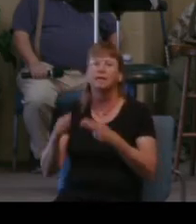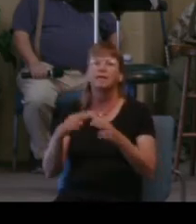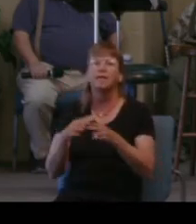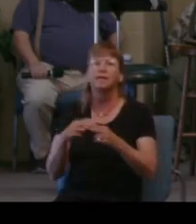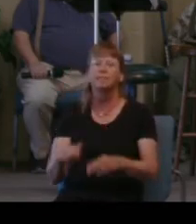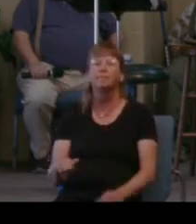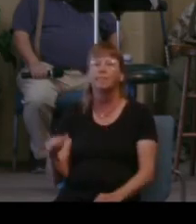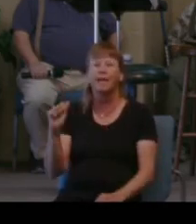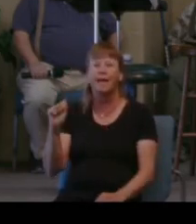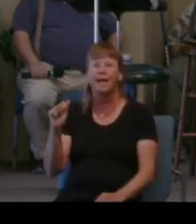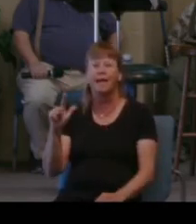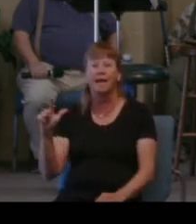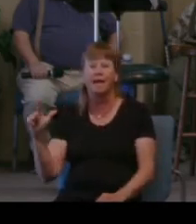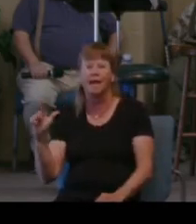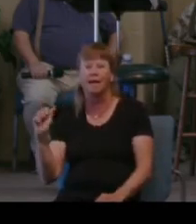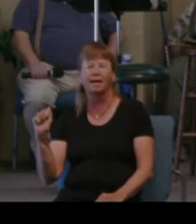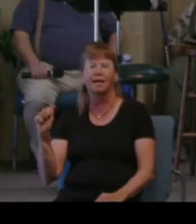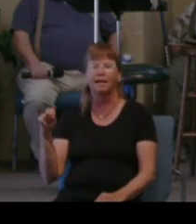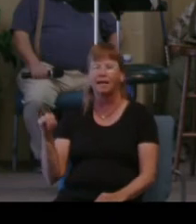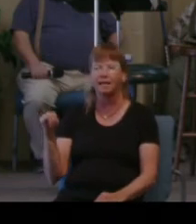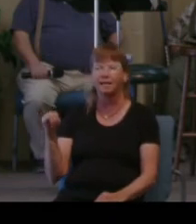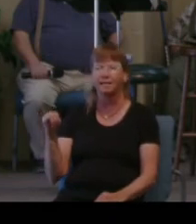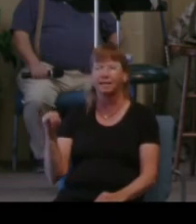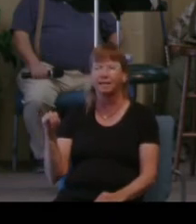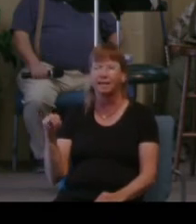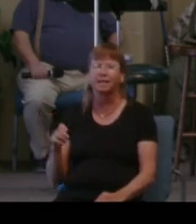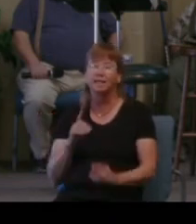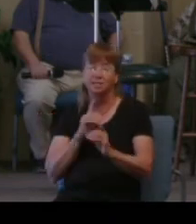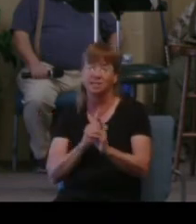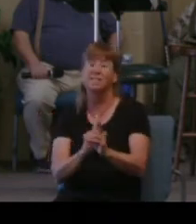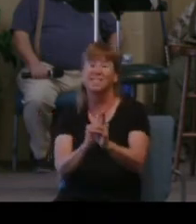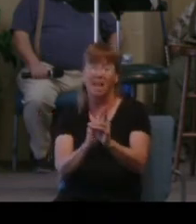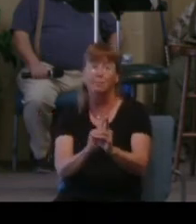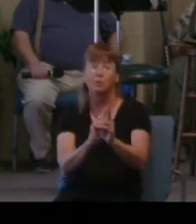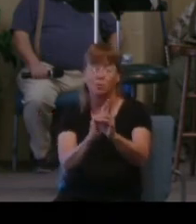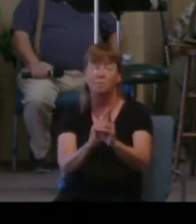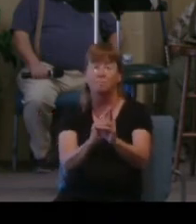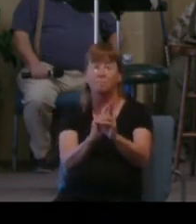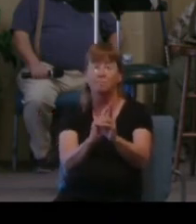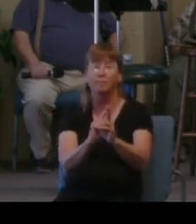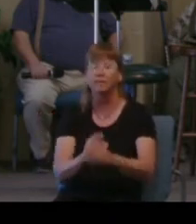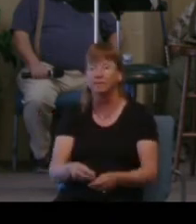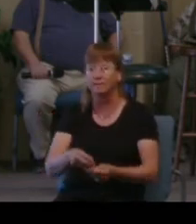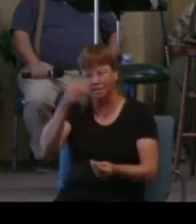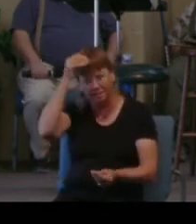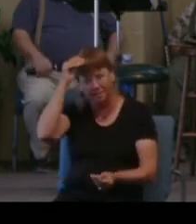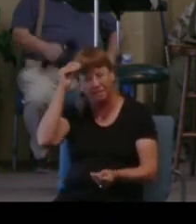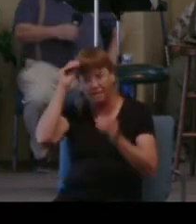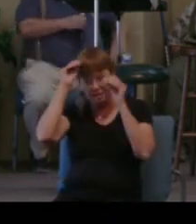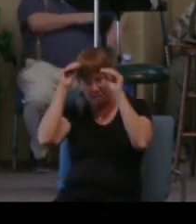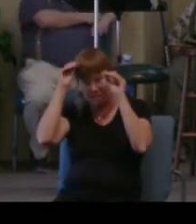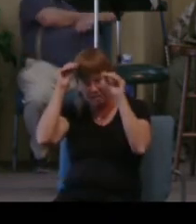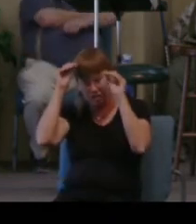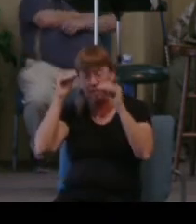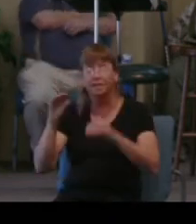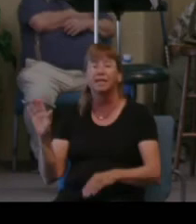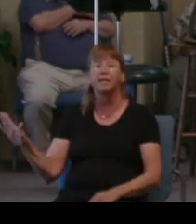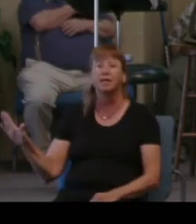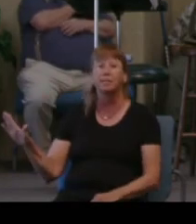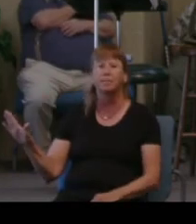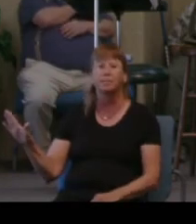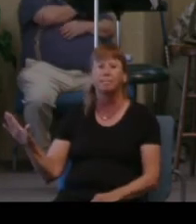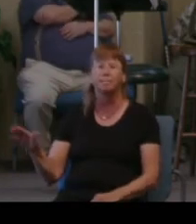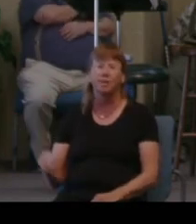himself. He had never discipled anybody. He became a Christian 2 years before he came to college. And I've been discipling him for the last 2 years since as a